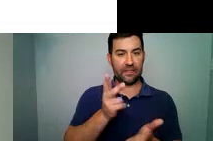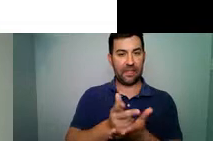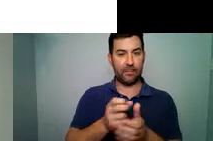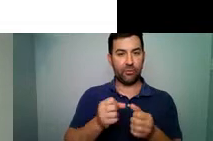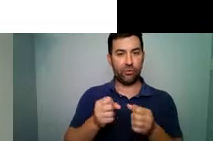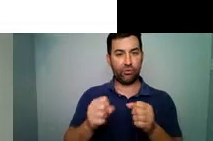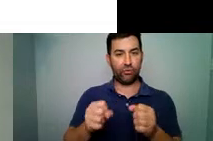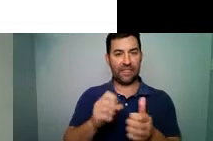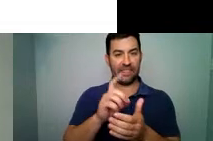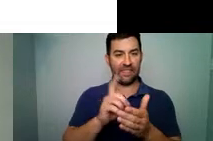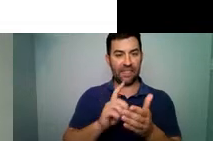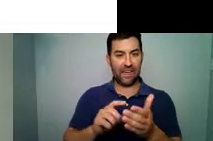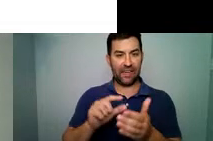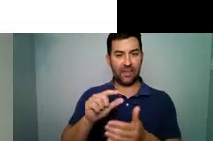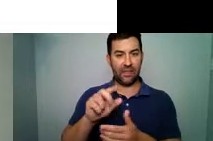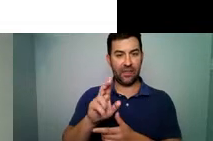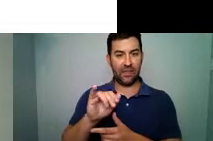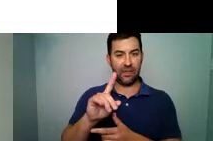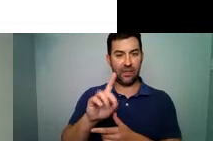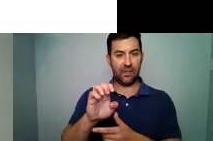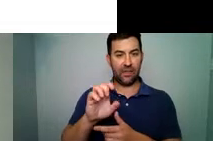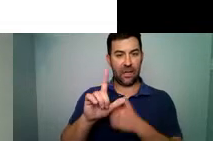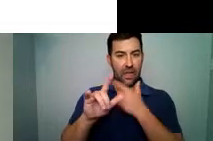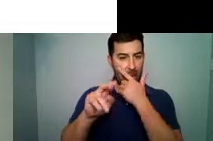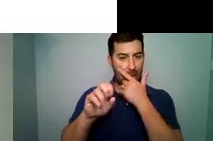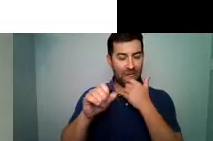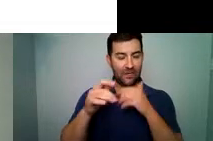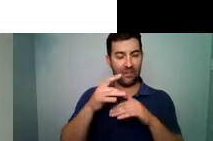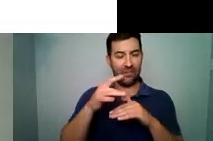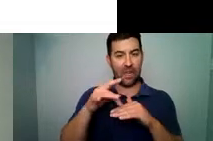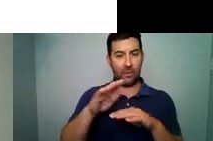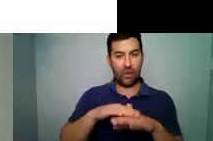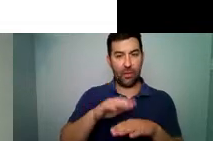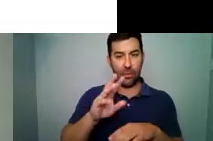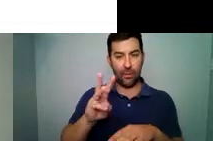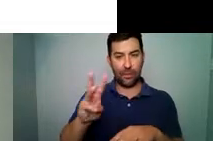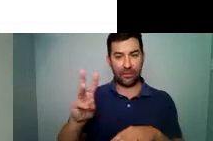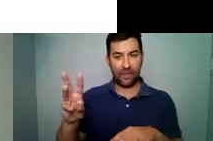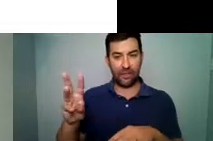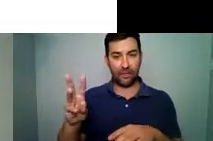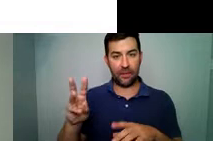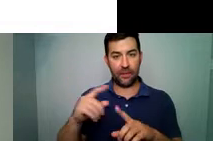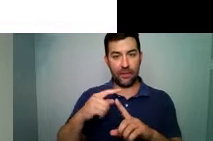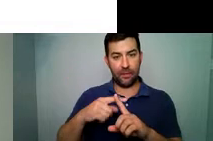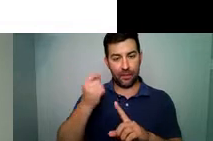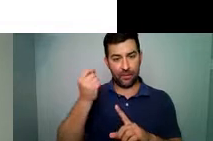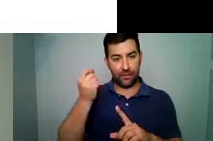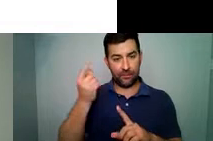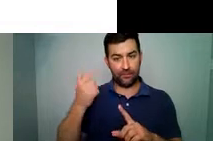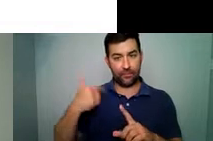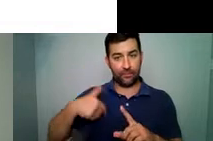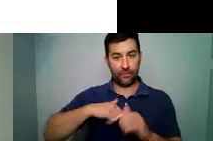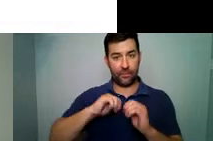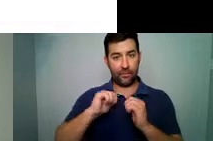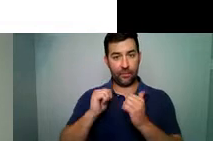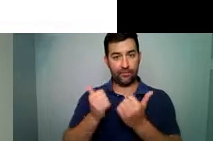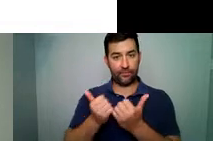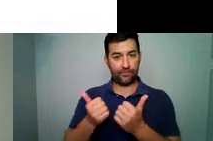guidelines. Those are also available on our website. And we are, as an agency, trying